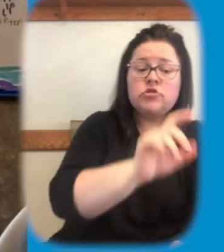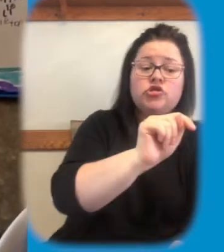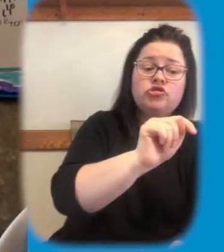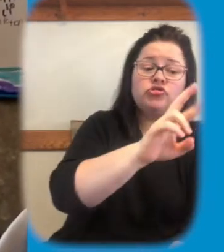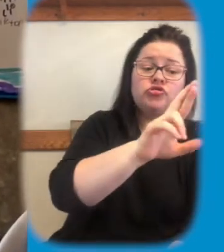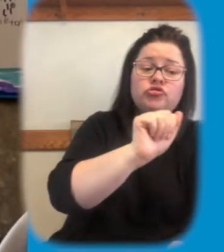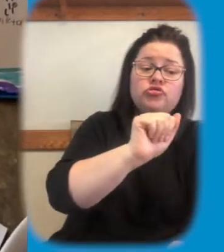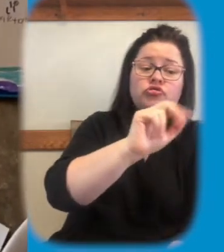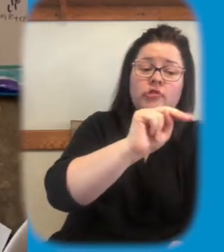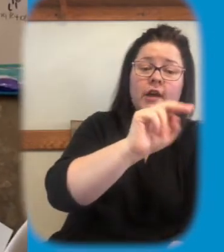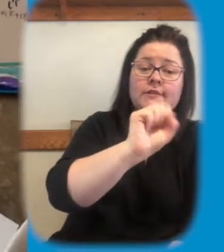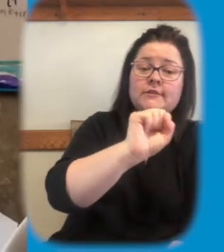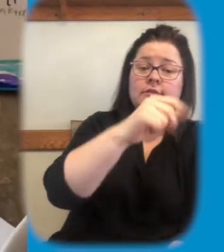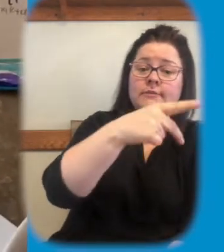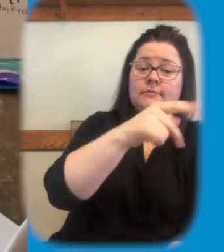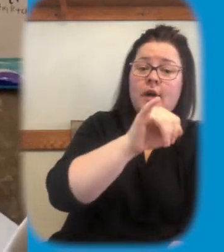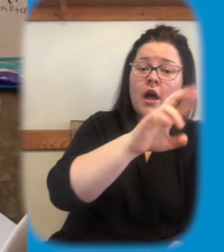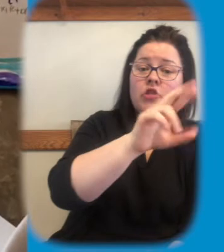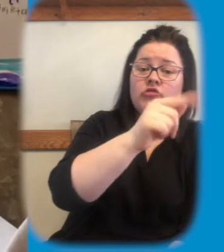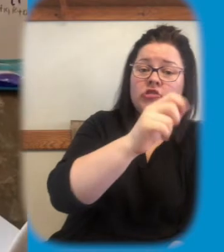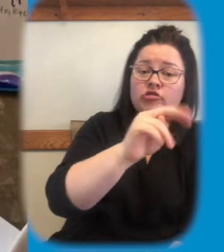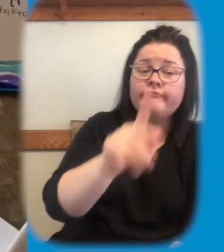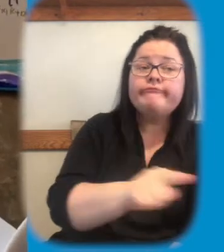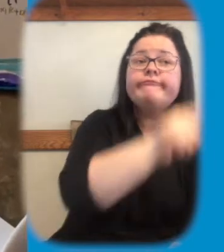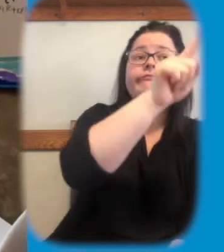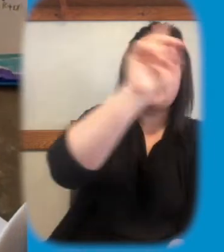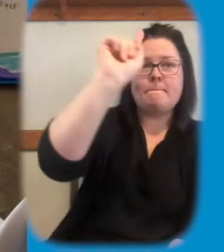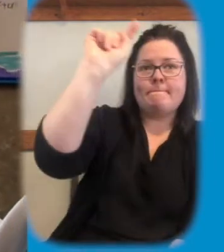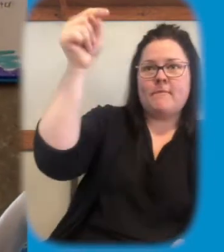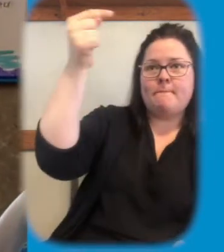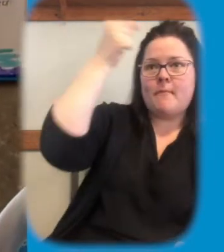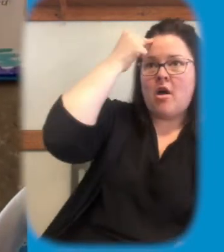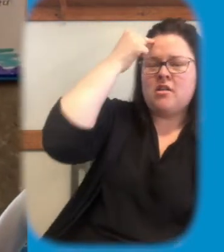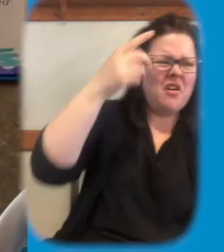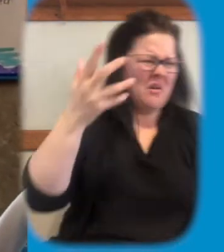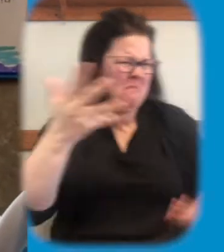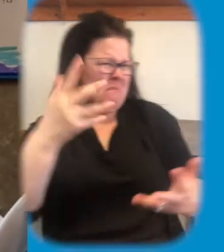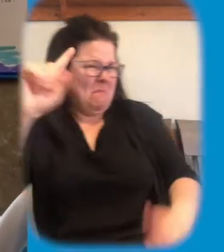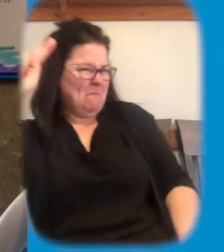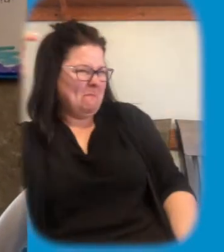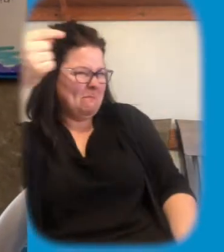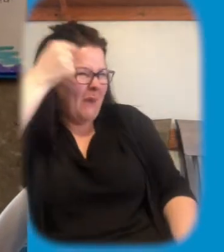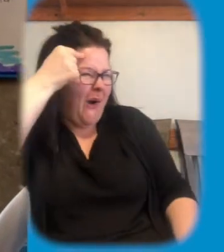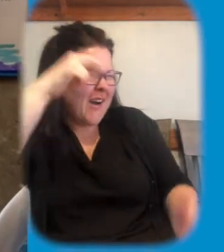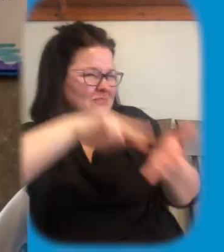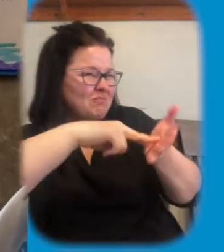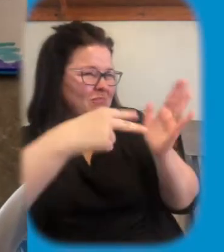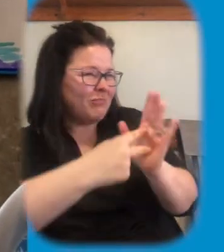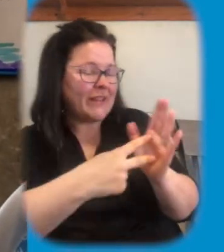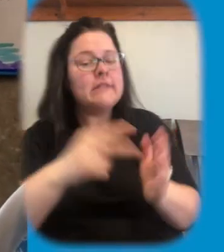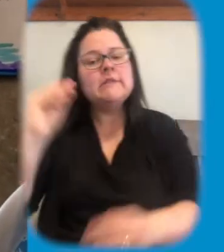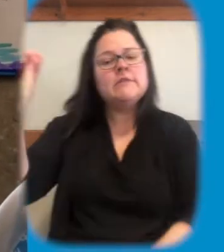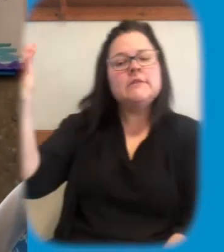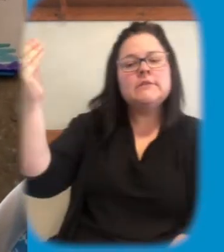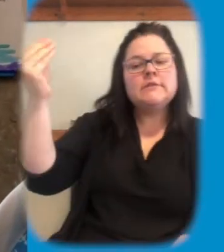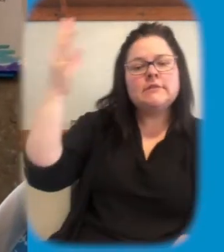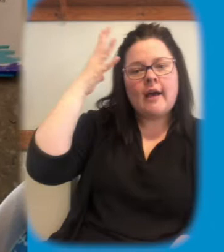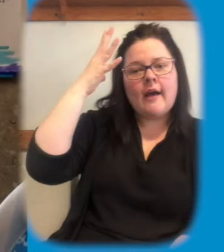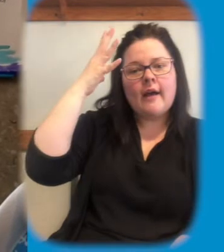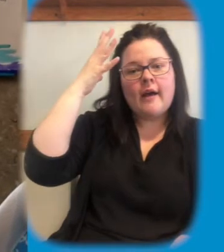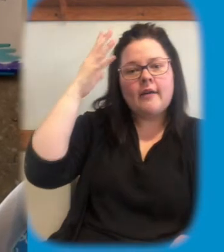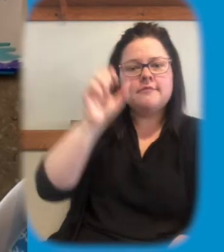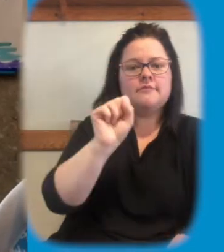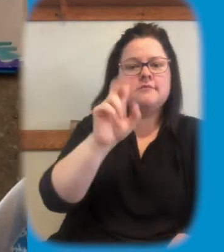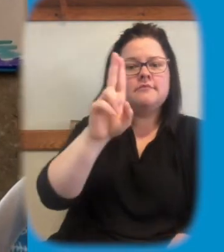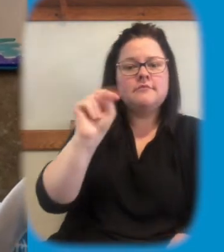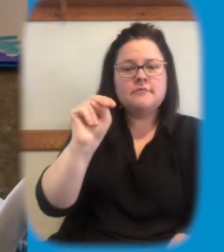transpiration, Transpiration. da boss. What's the boss? The sun.